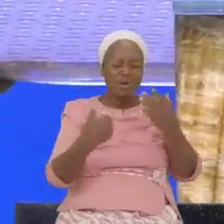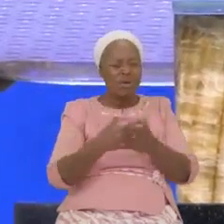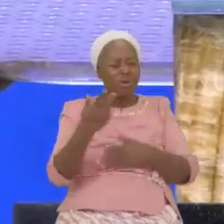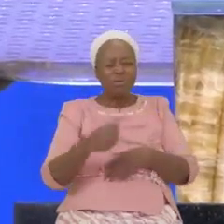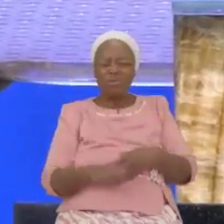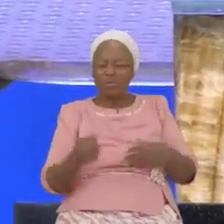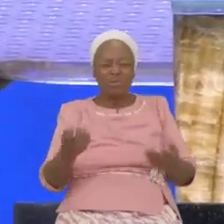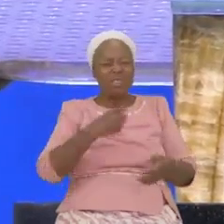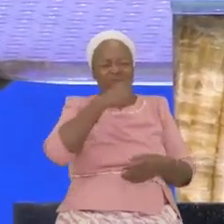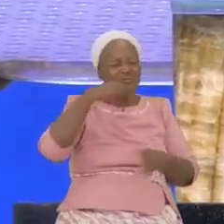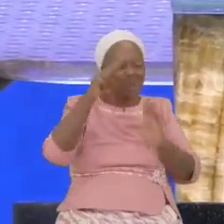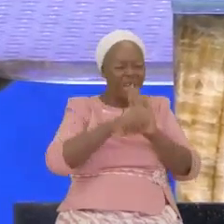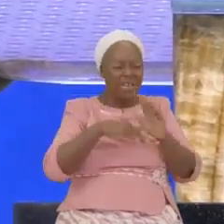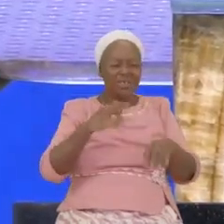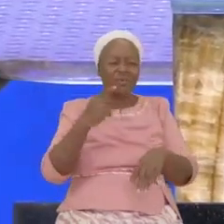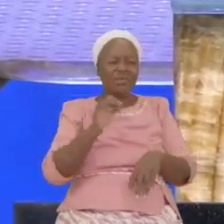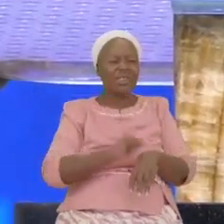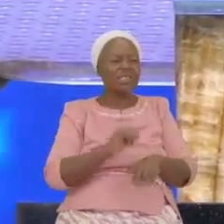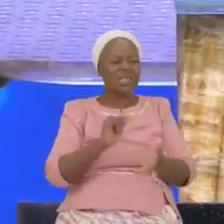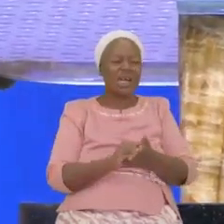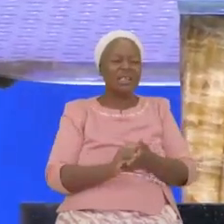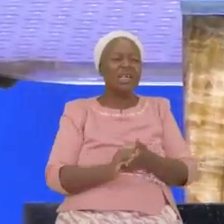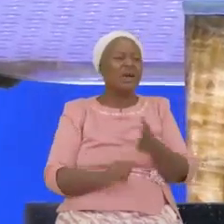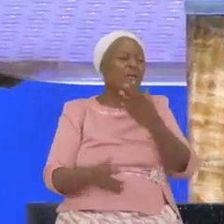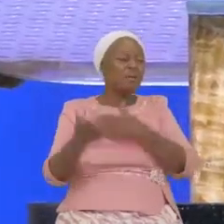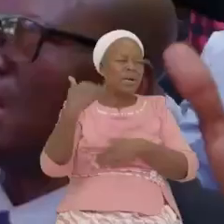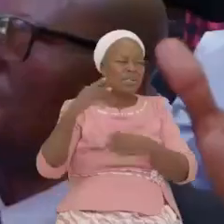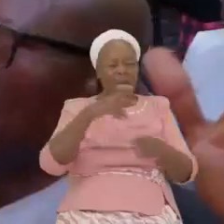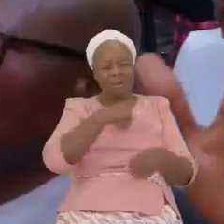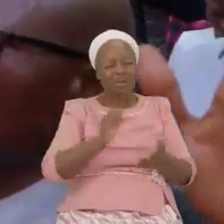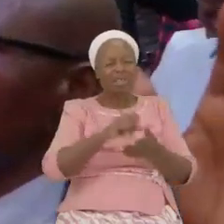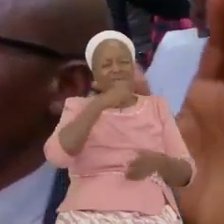dry rock, I pray, will bring out water.